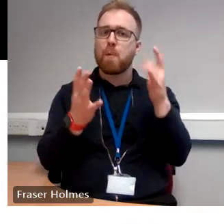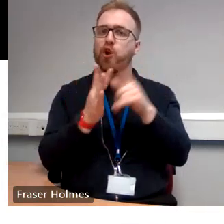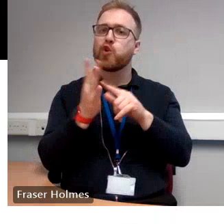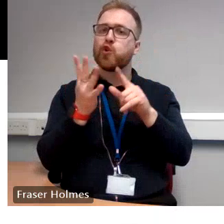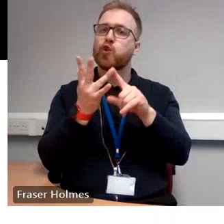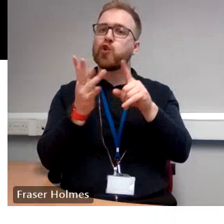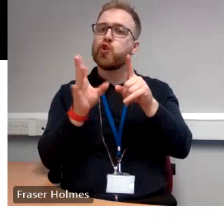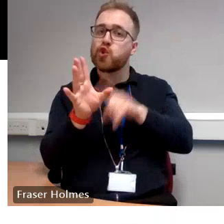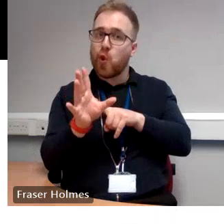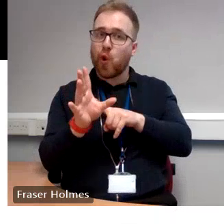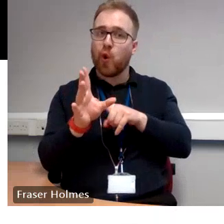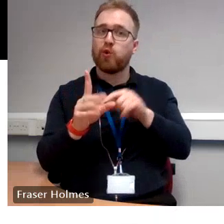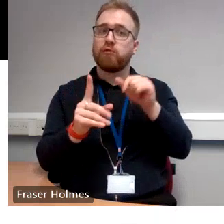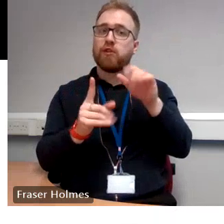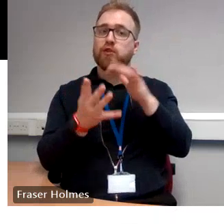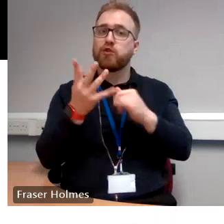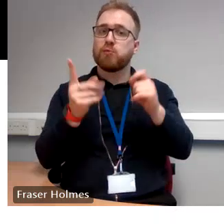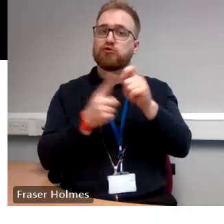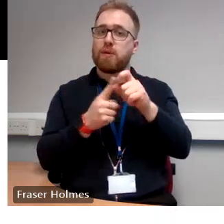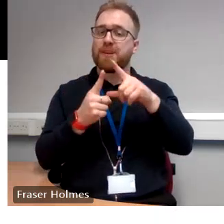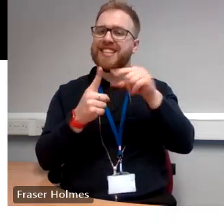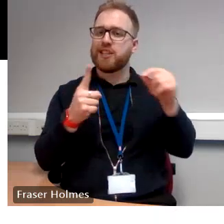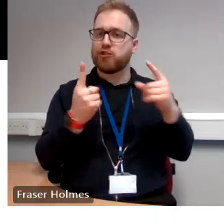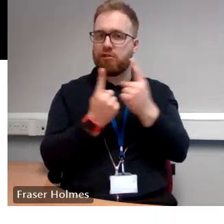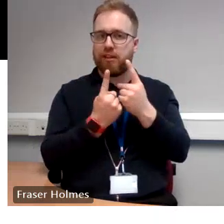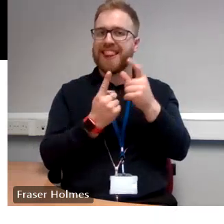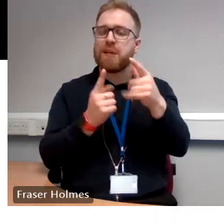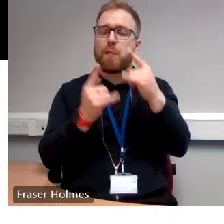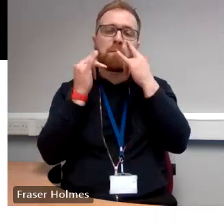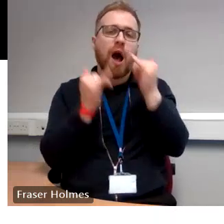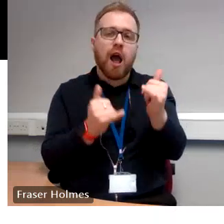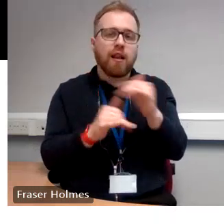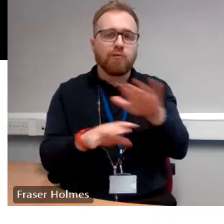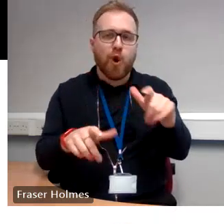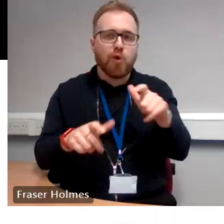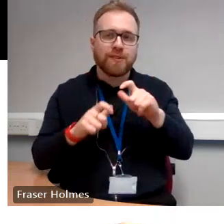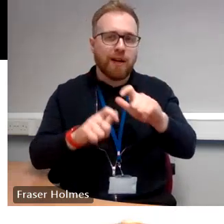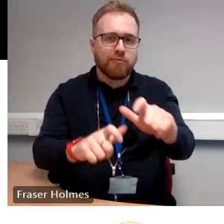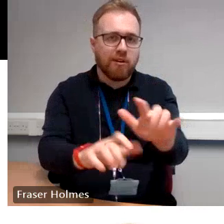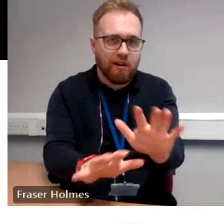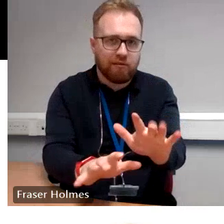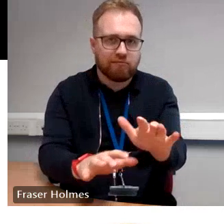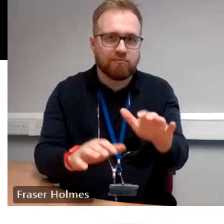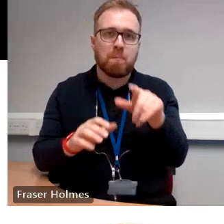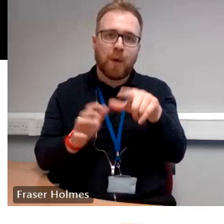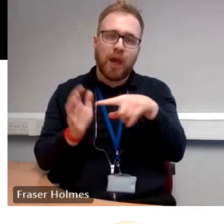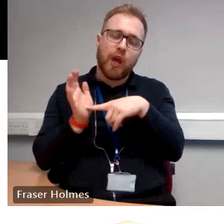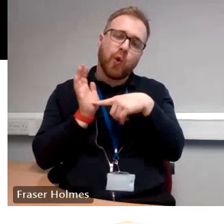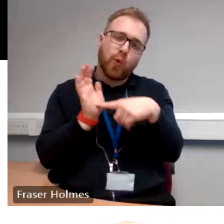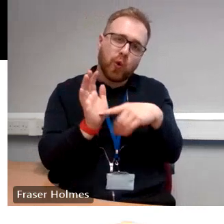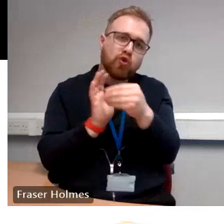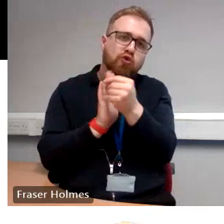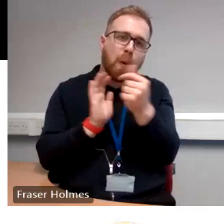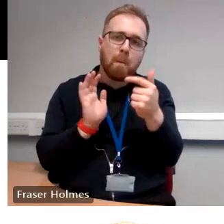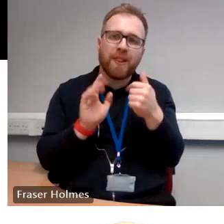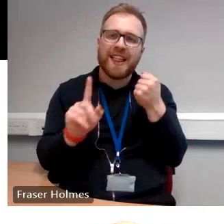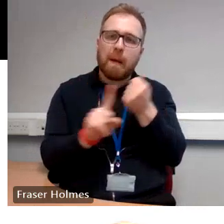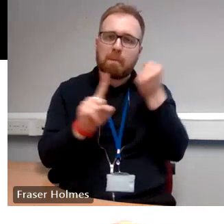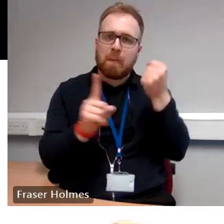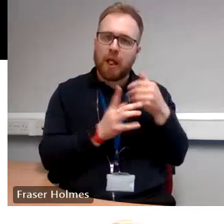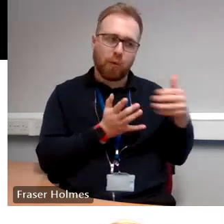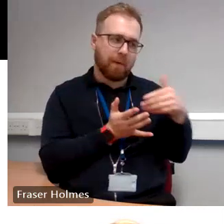a pilot project, and unfortunately, it isn't going to carry on, but it just shows you some of the impact data that we collected during that